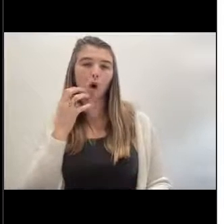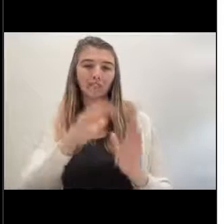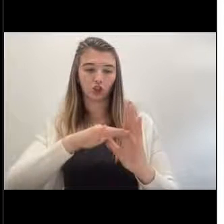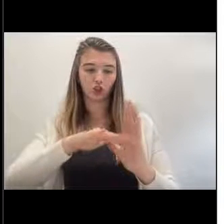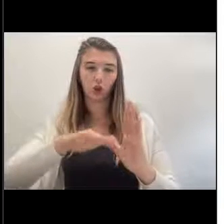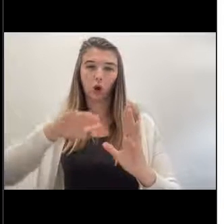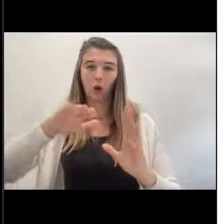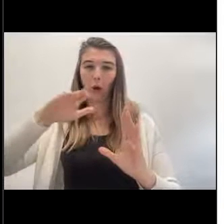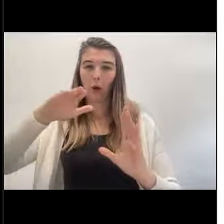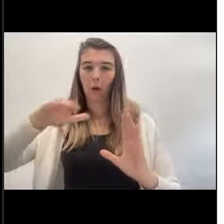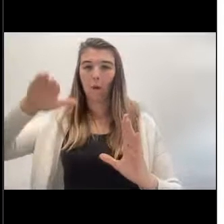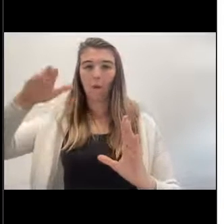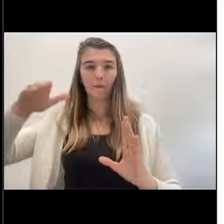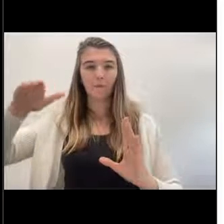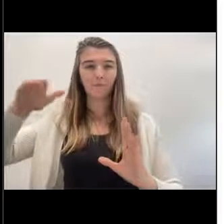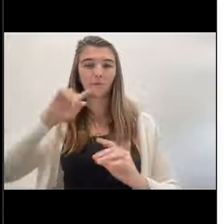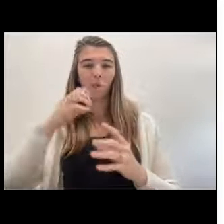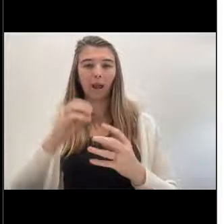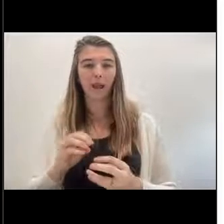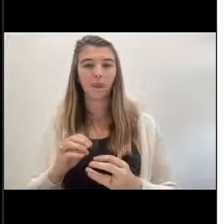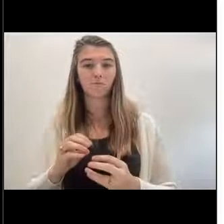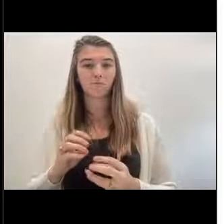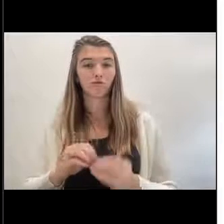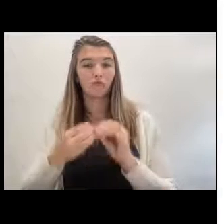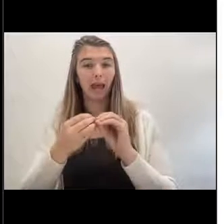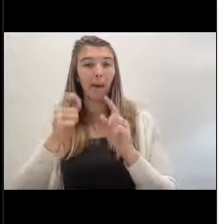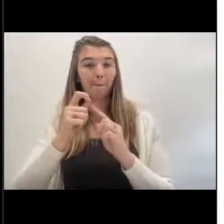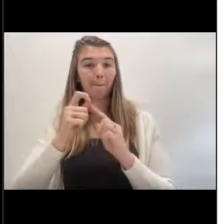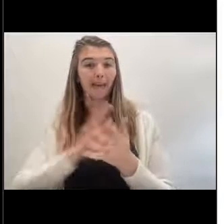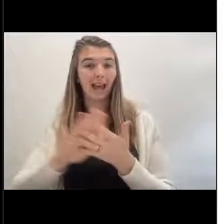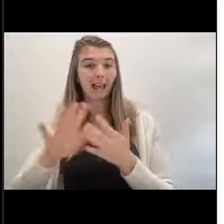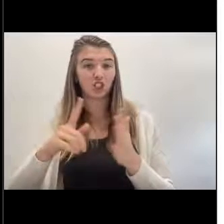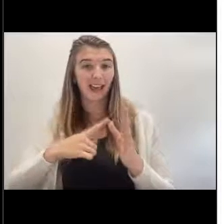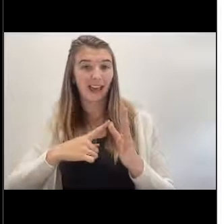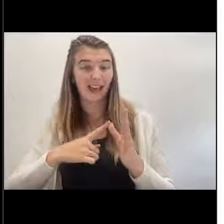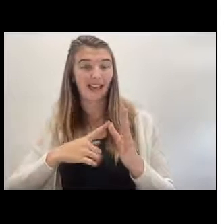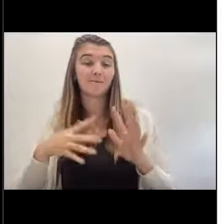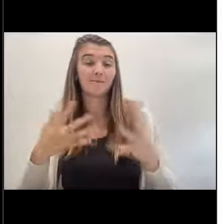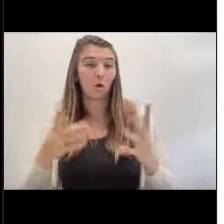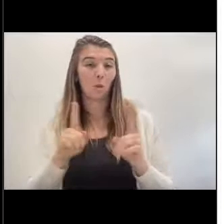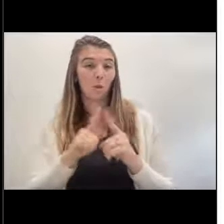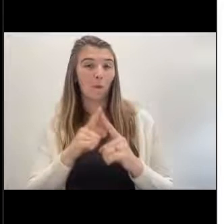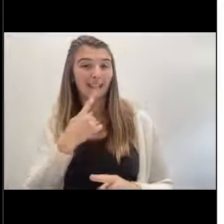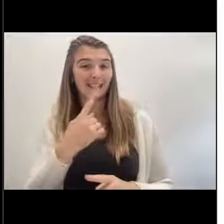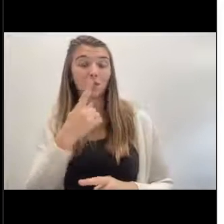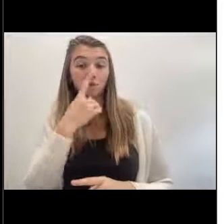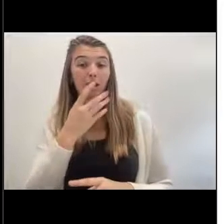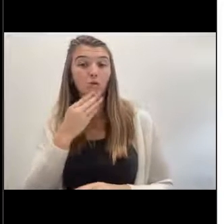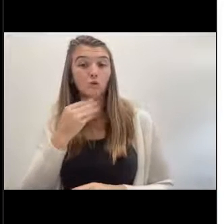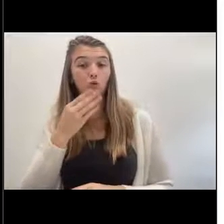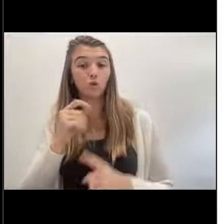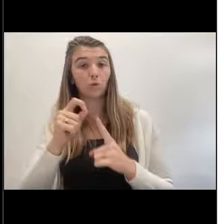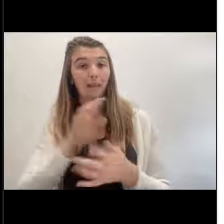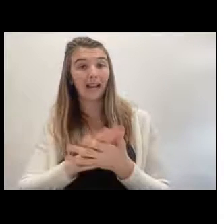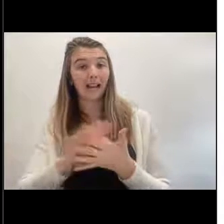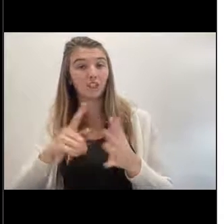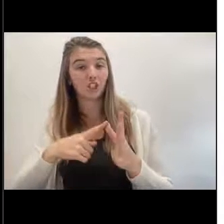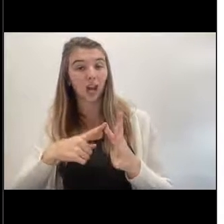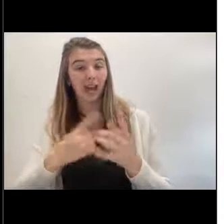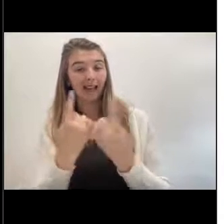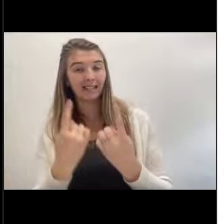PHA. So why was this important? As I said, you can use enzymes in the first step to degrade